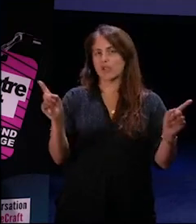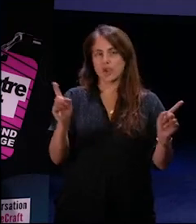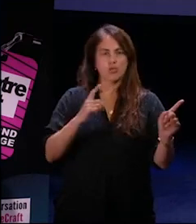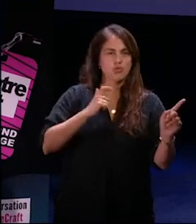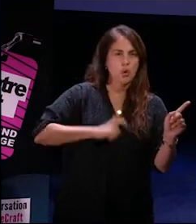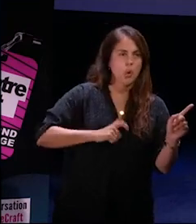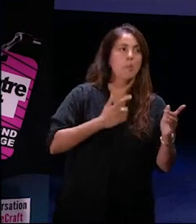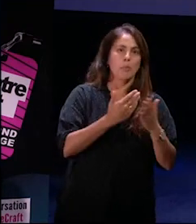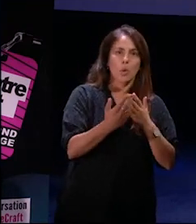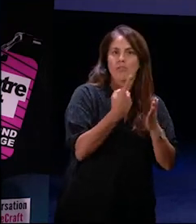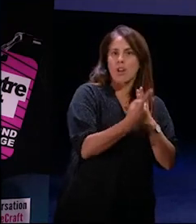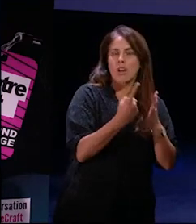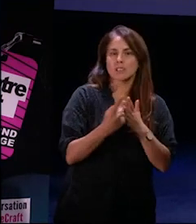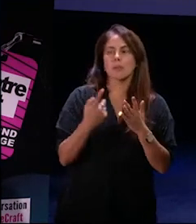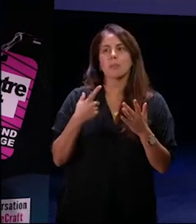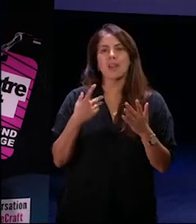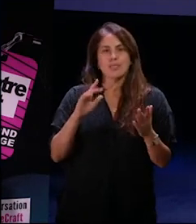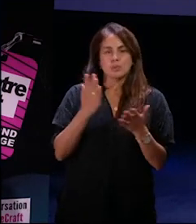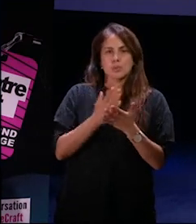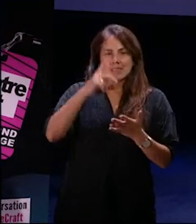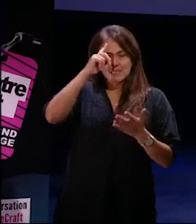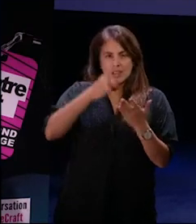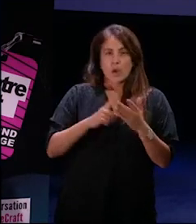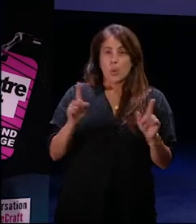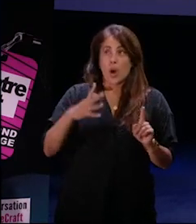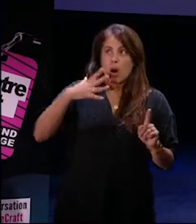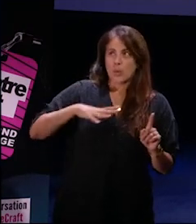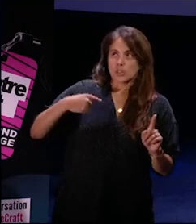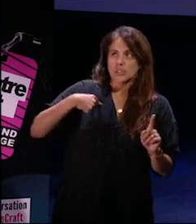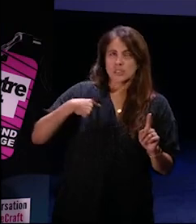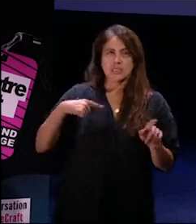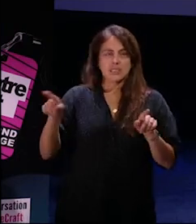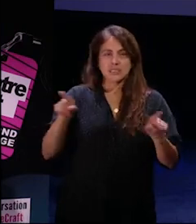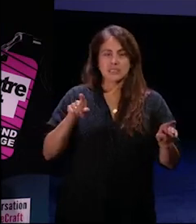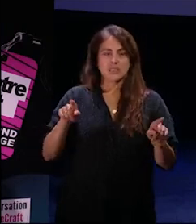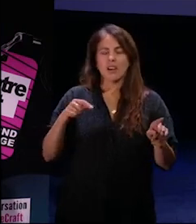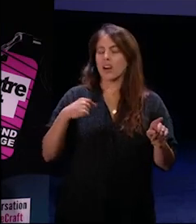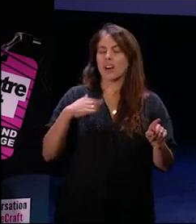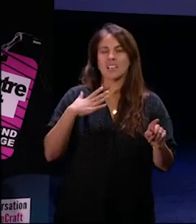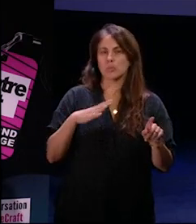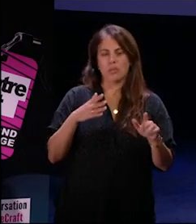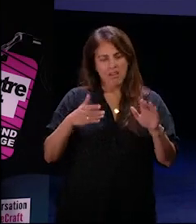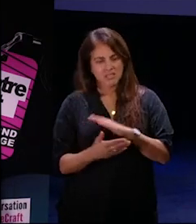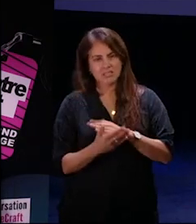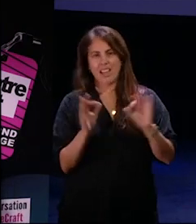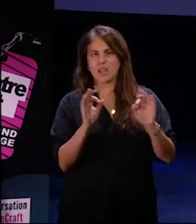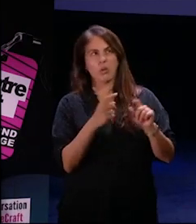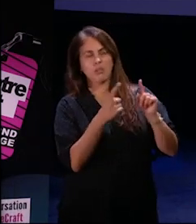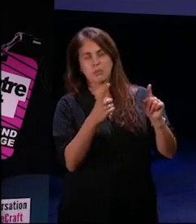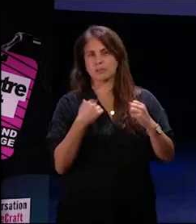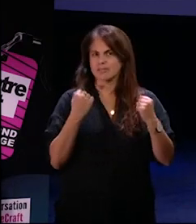much more freelance, but there's a point where you have to decide what it is that you want to do, and I didn't want to work for anyone else because I'm